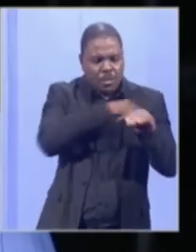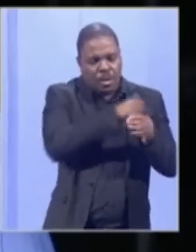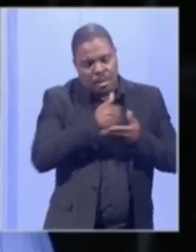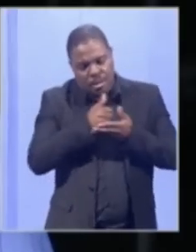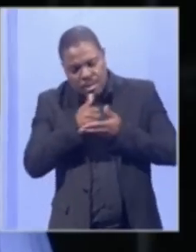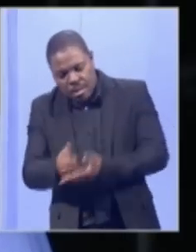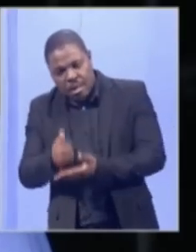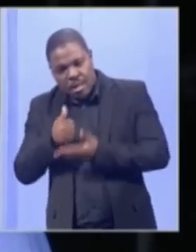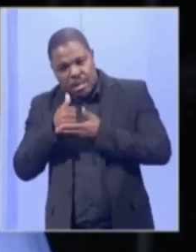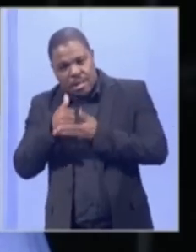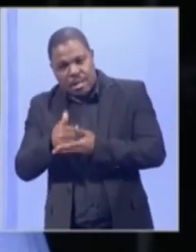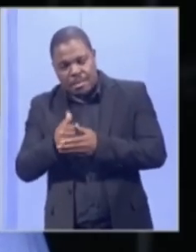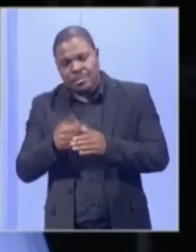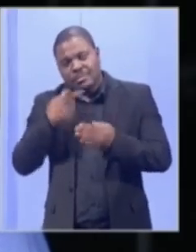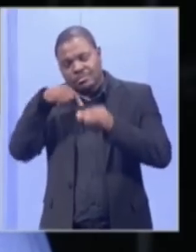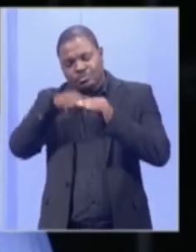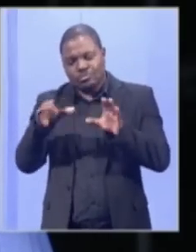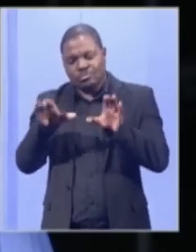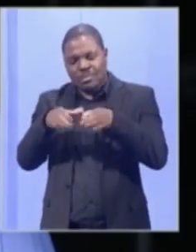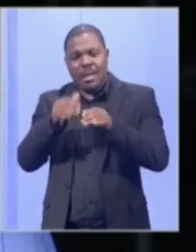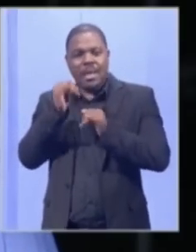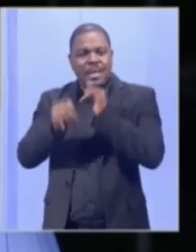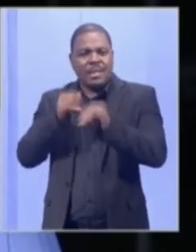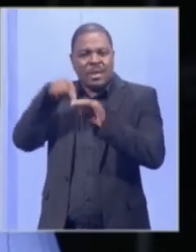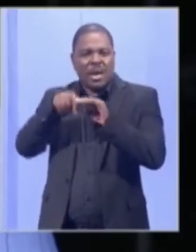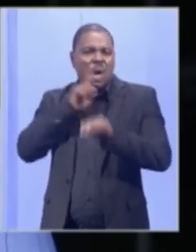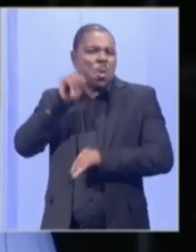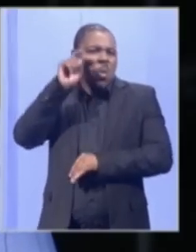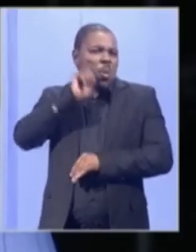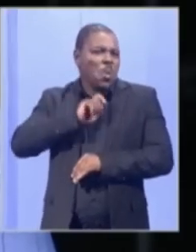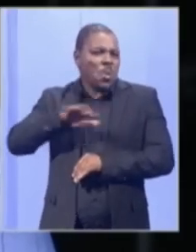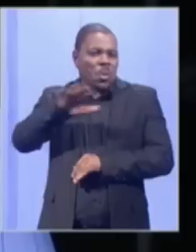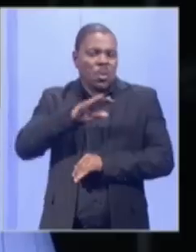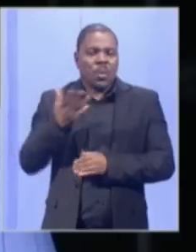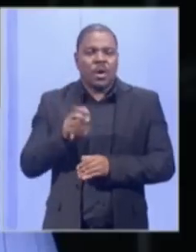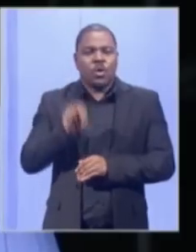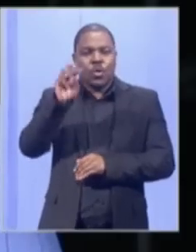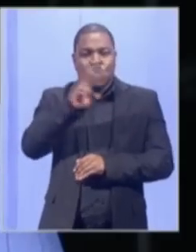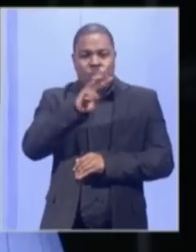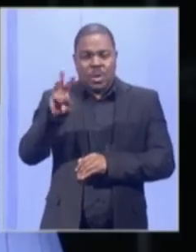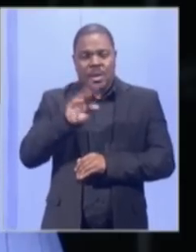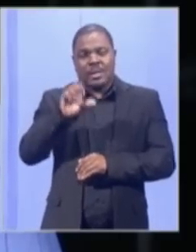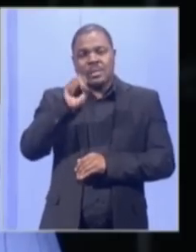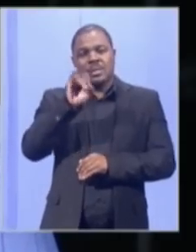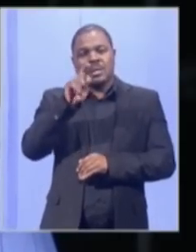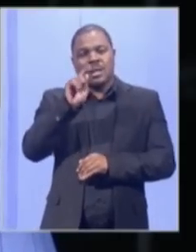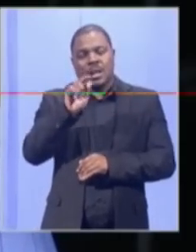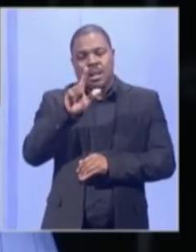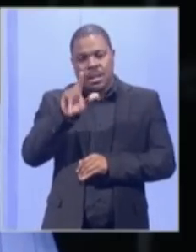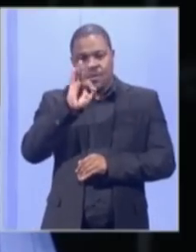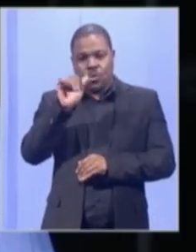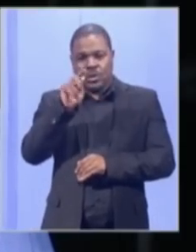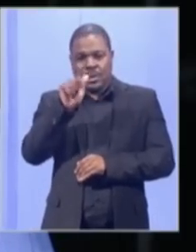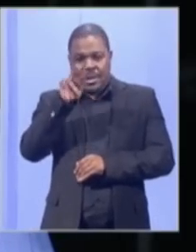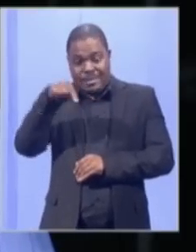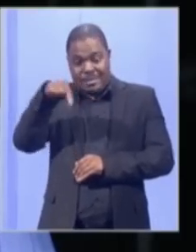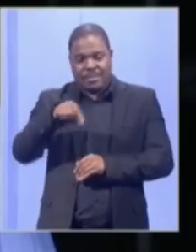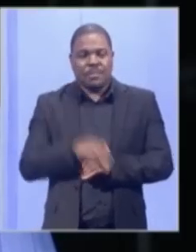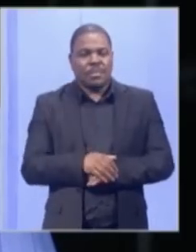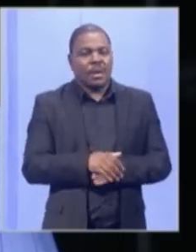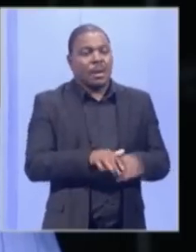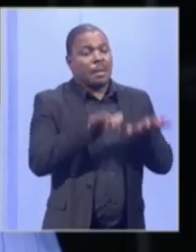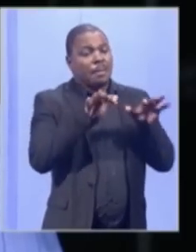ga moepo Shaft 11 mo mengwe ya moepo e sa tlhele dirisiwa mo Stilfontein mo provinceng ya North West mme se nka go bolelelang sone ga jana ke gore palo ya baipi